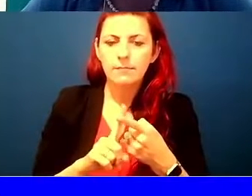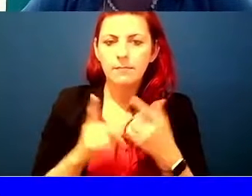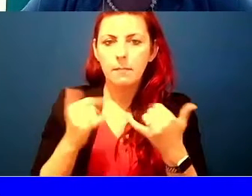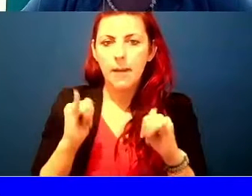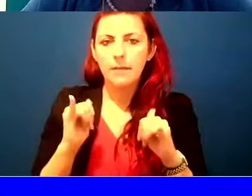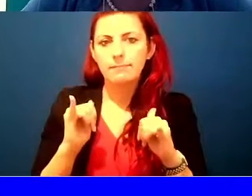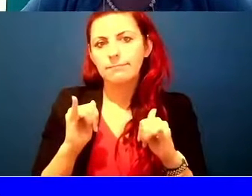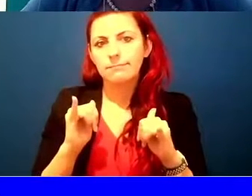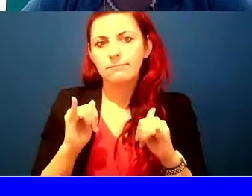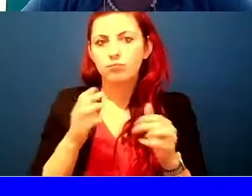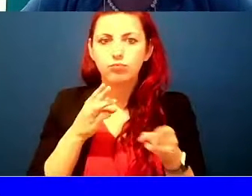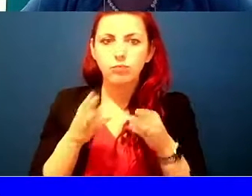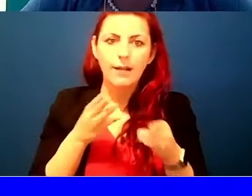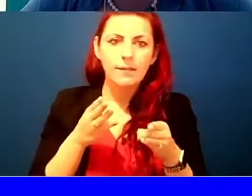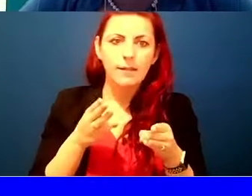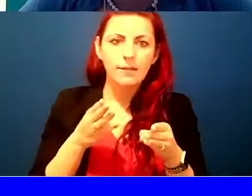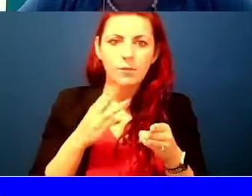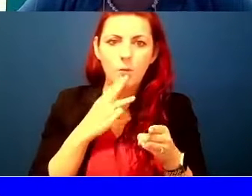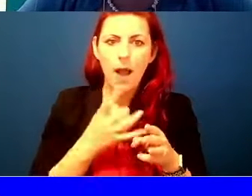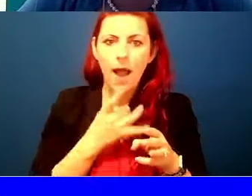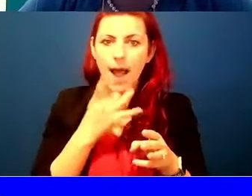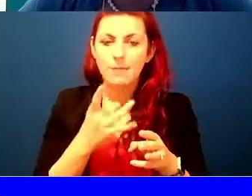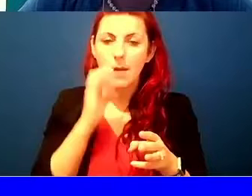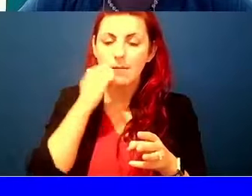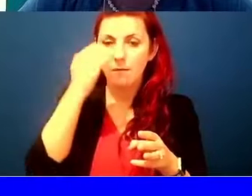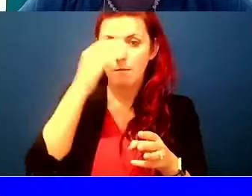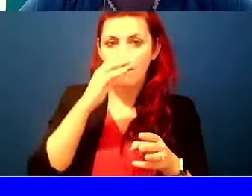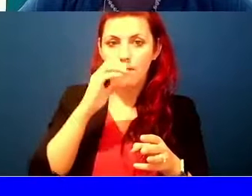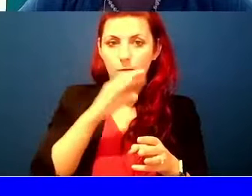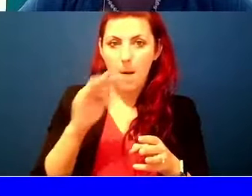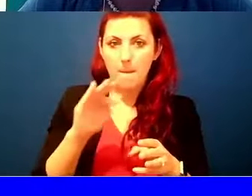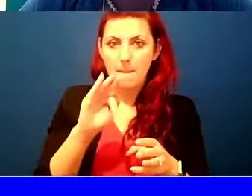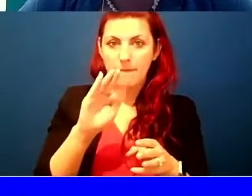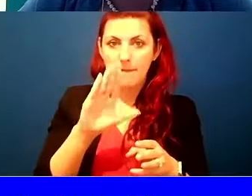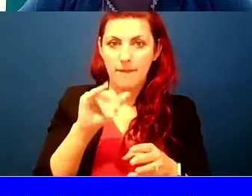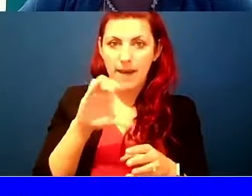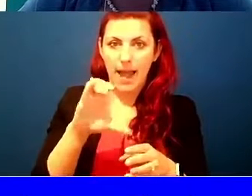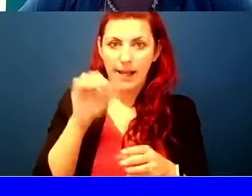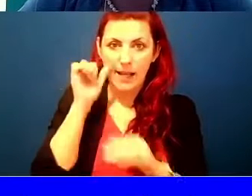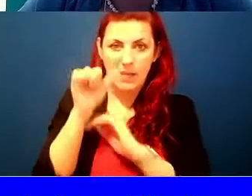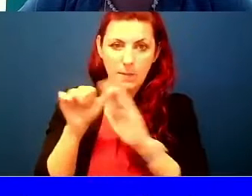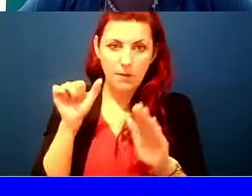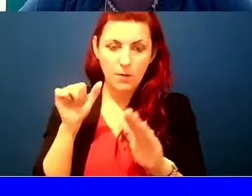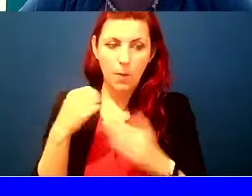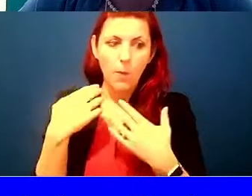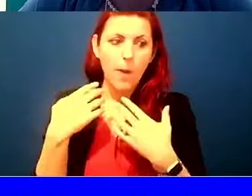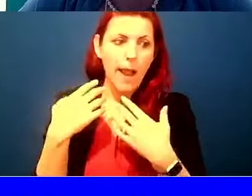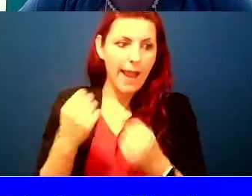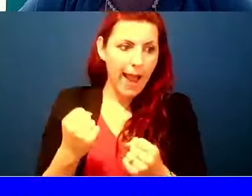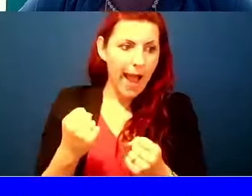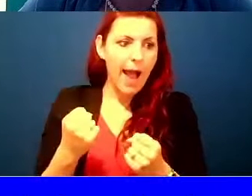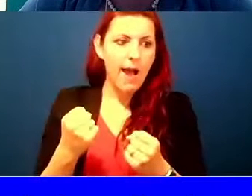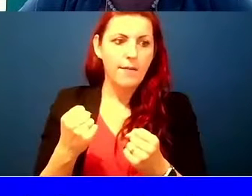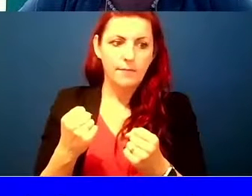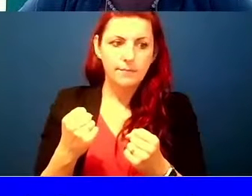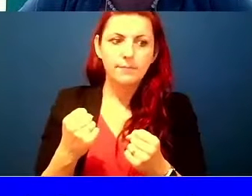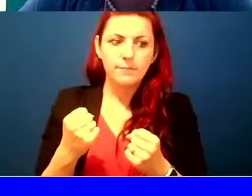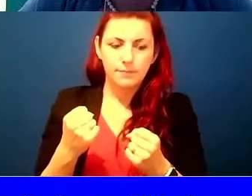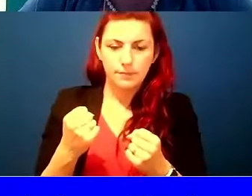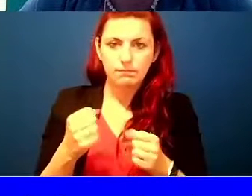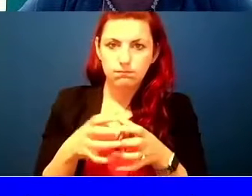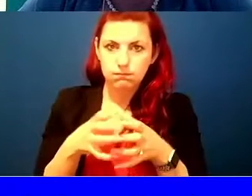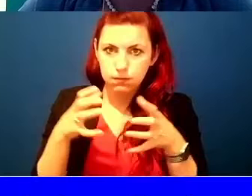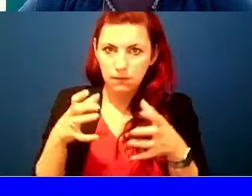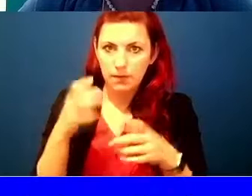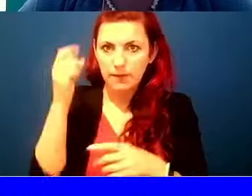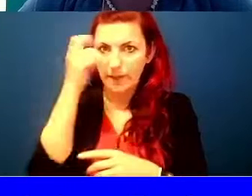on a practical basis, just from FLAC's experience, we experience quite a degree of difficulty in